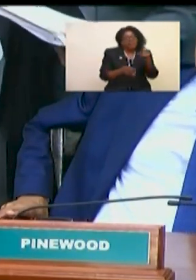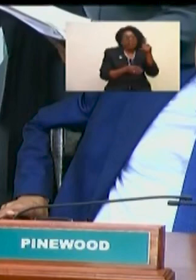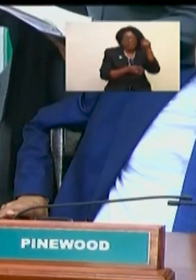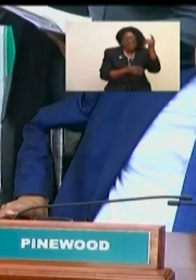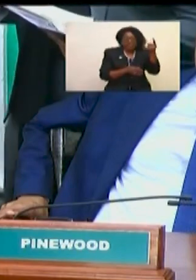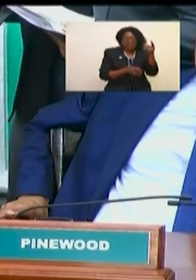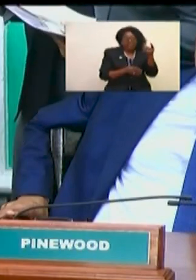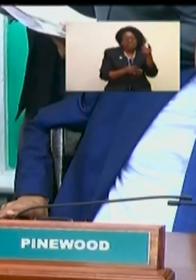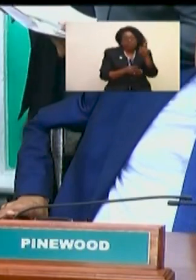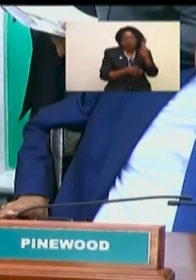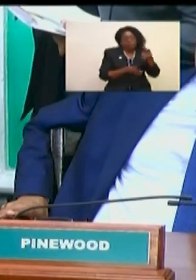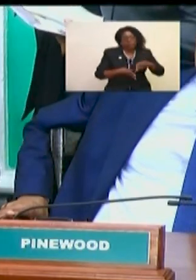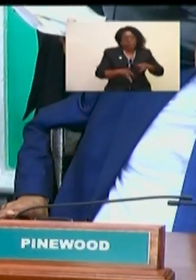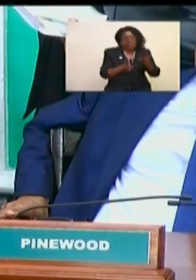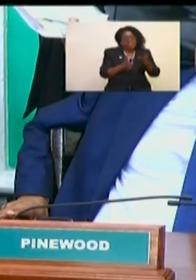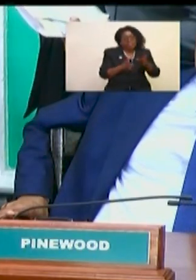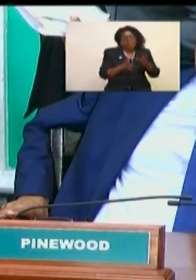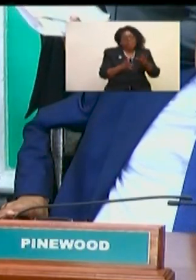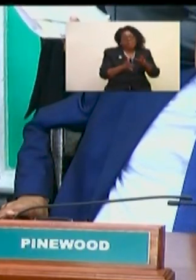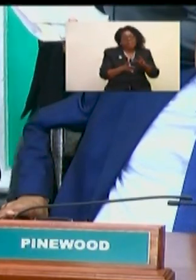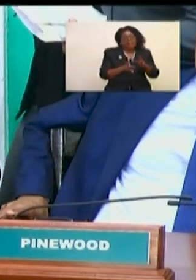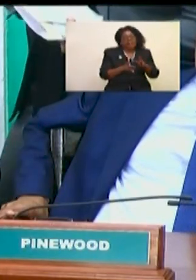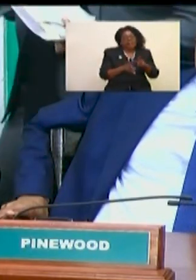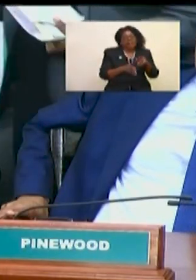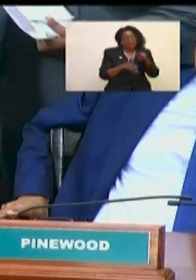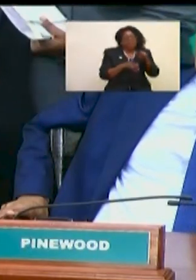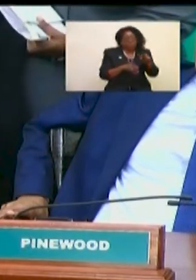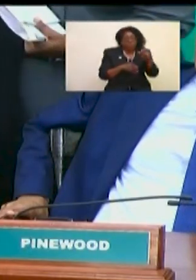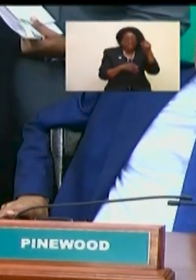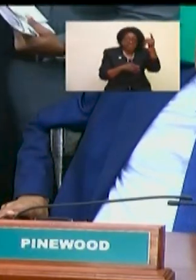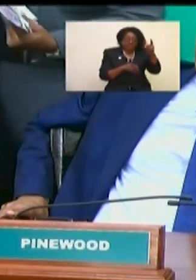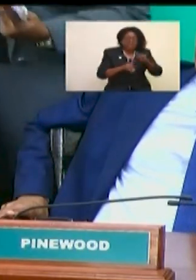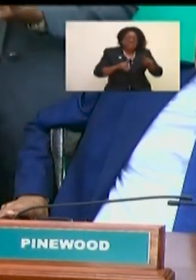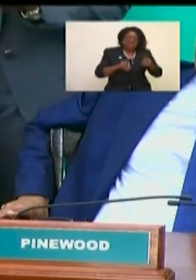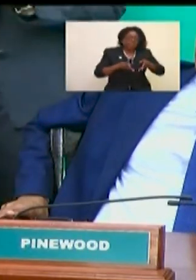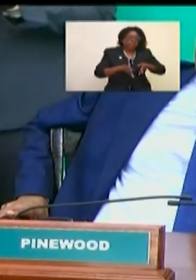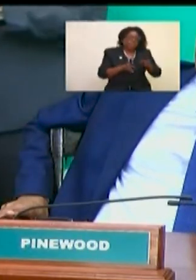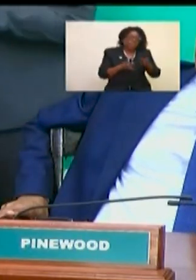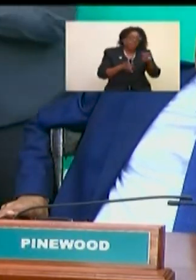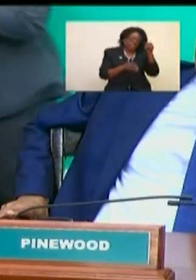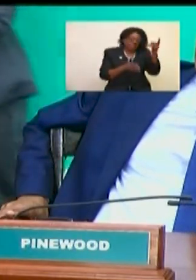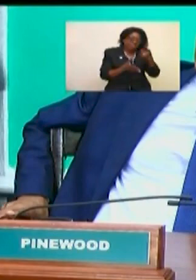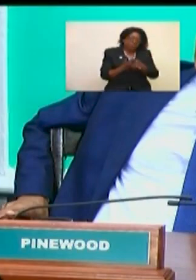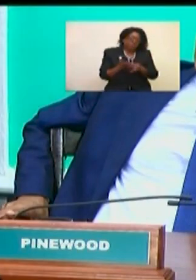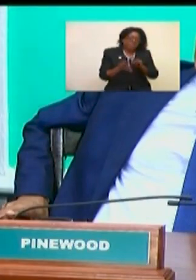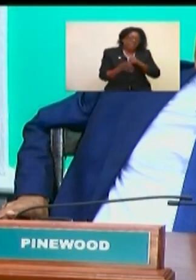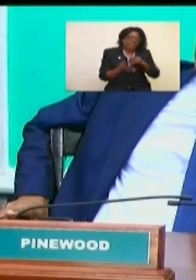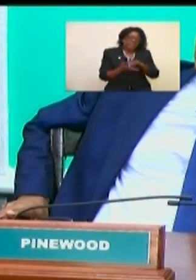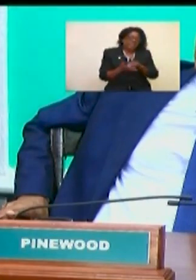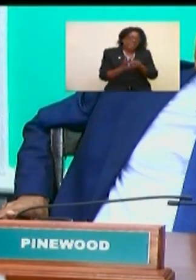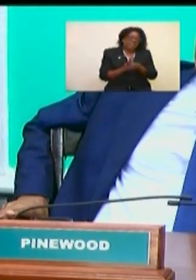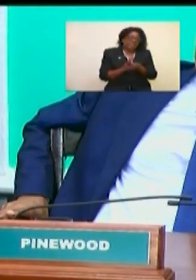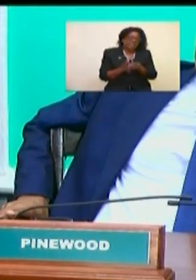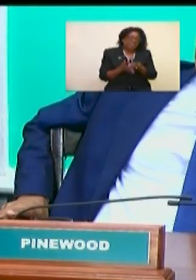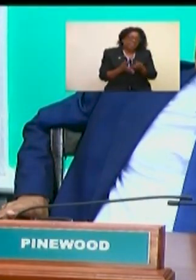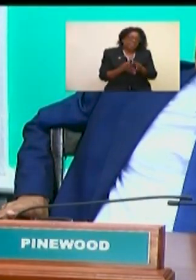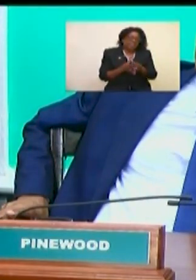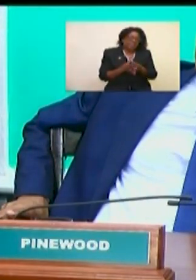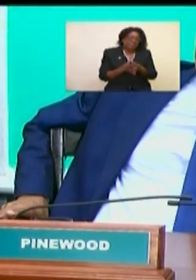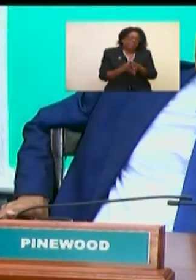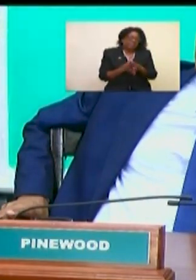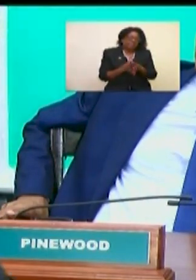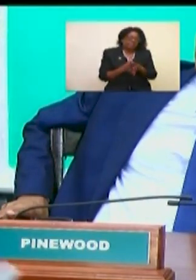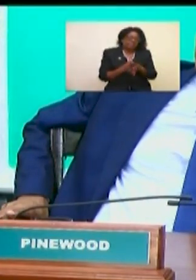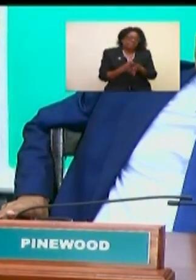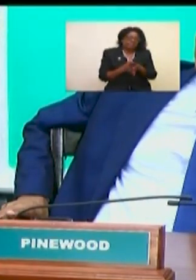and you interpret the next way, I can say you misinterpret, just like you could say, right. Okay, so we understand what I mean then. So why y'all want